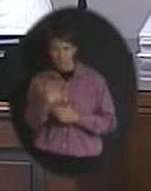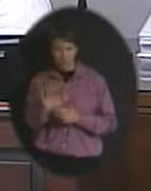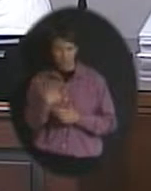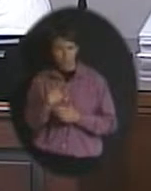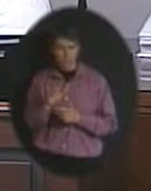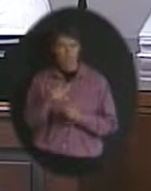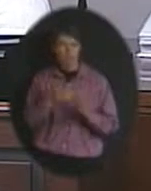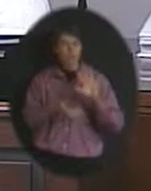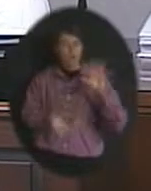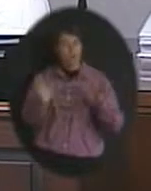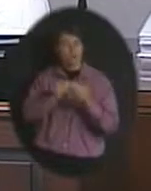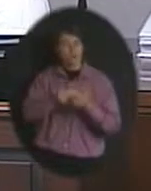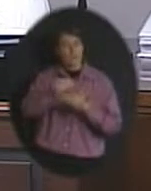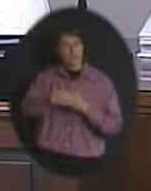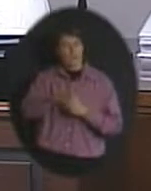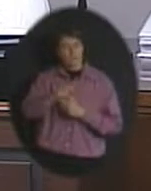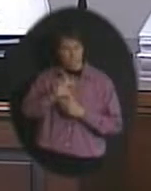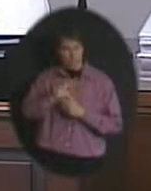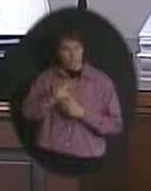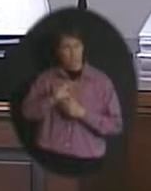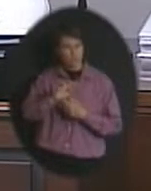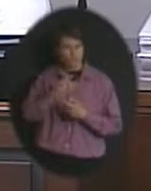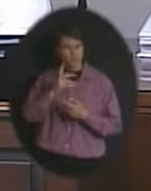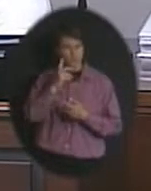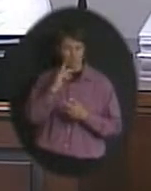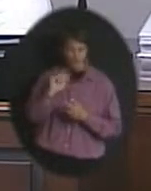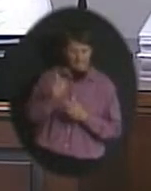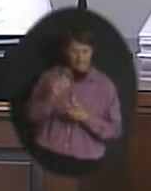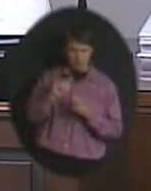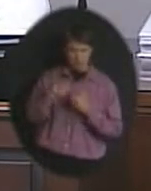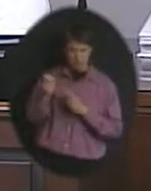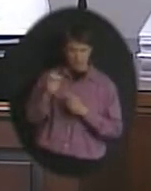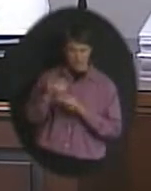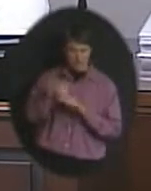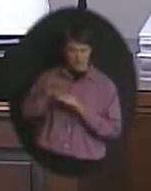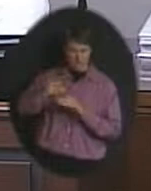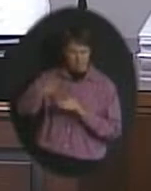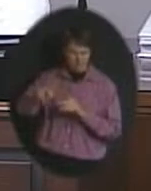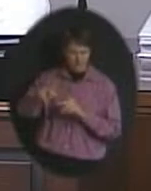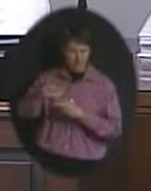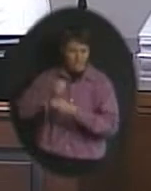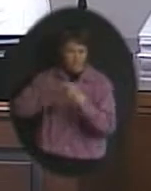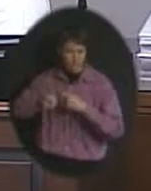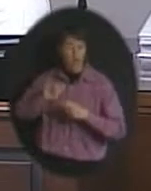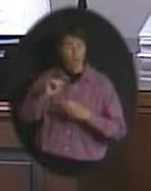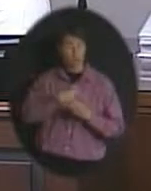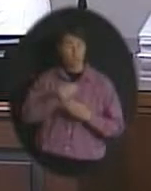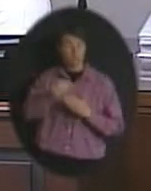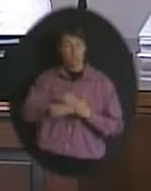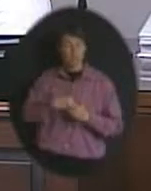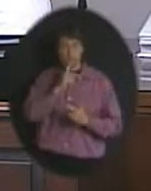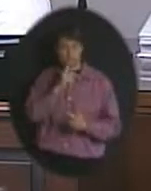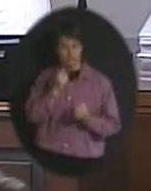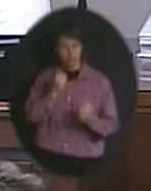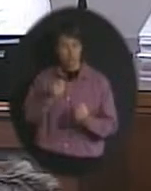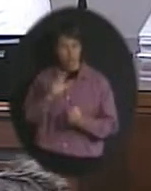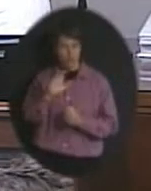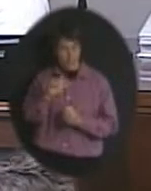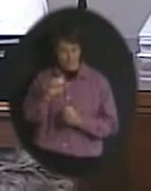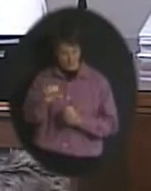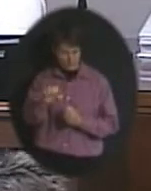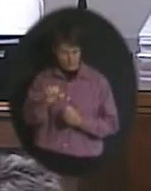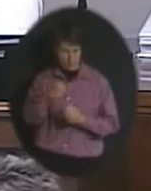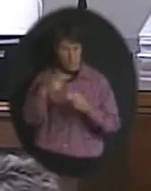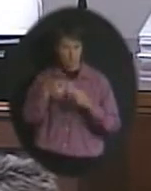the 400 that were purchased in phase one. We also buy a pretty heavy duty case for the iPads that go into the students' hands. They're called